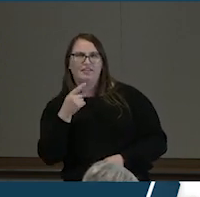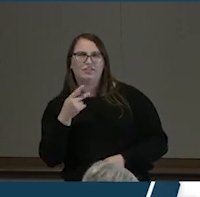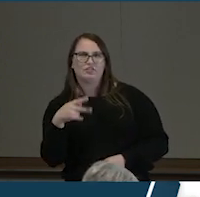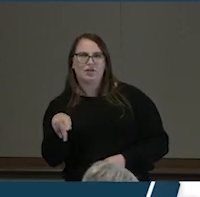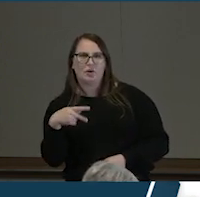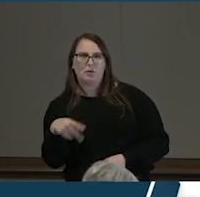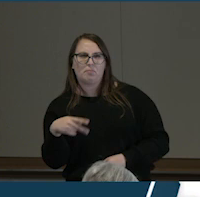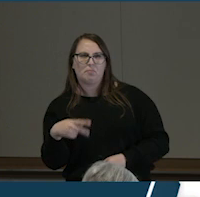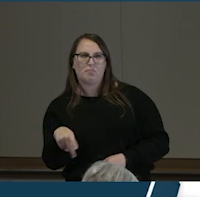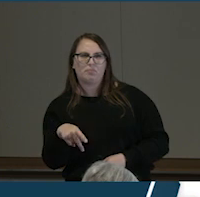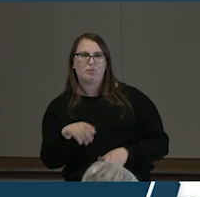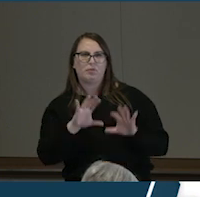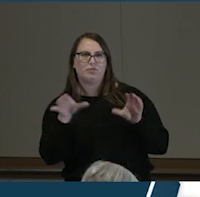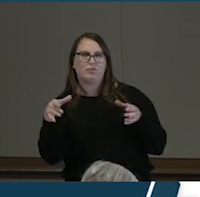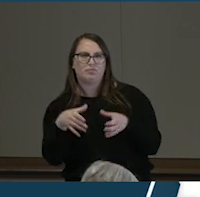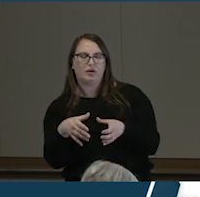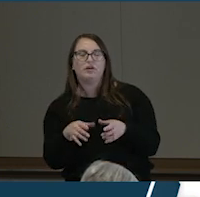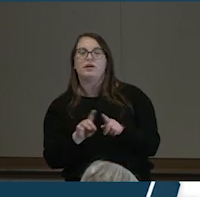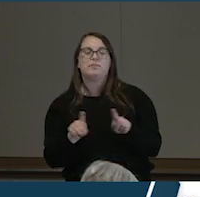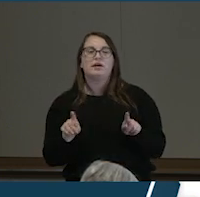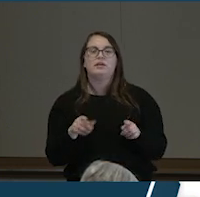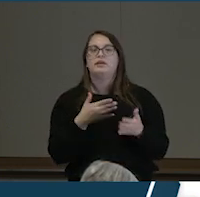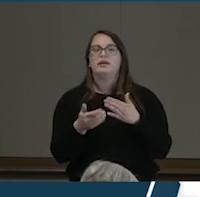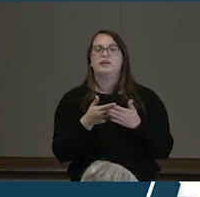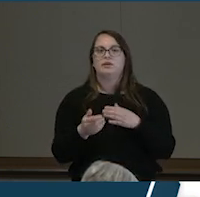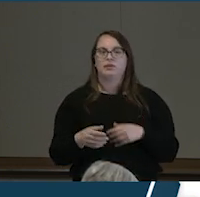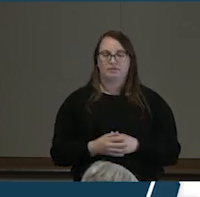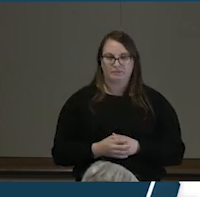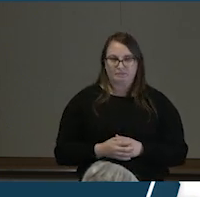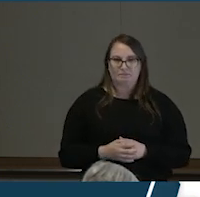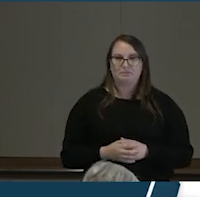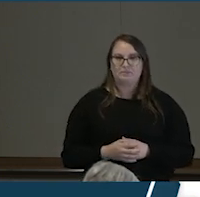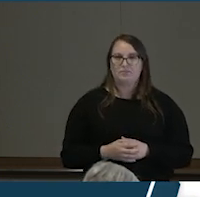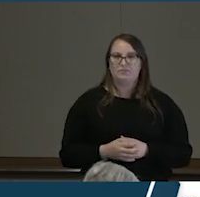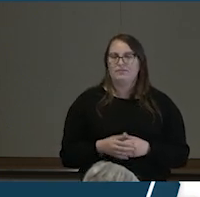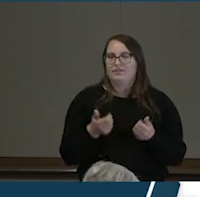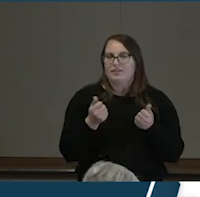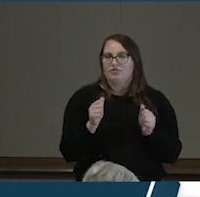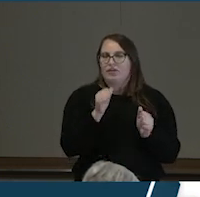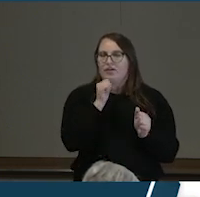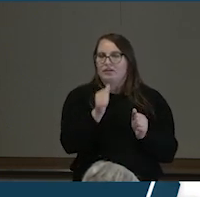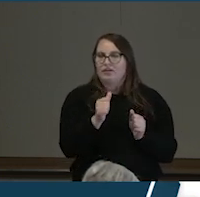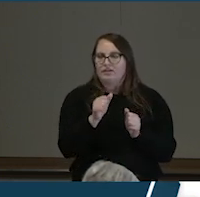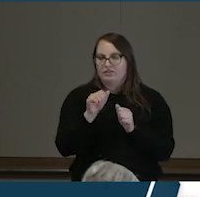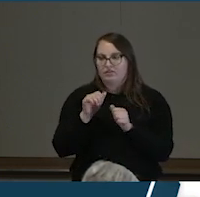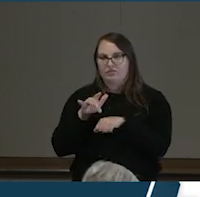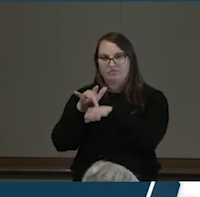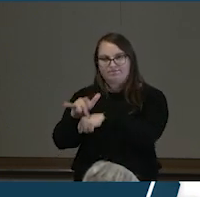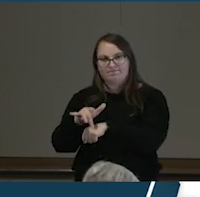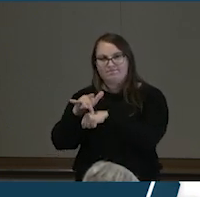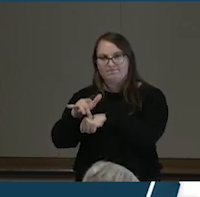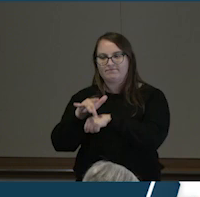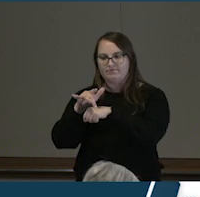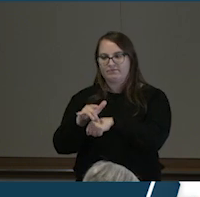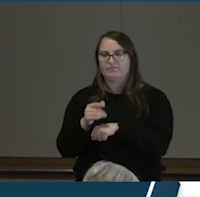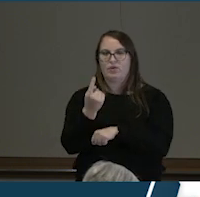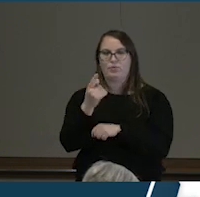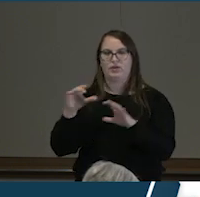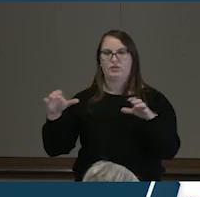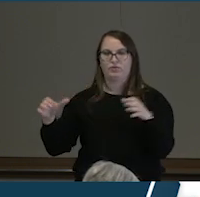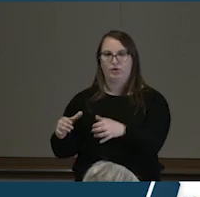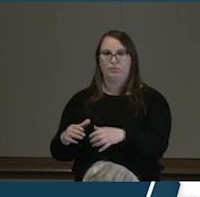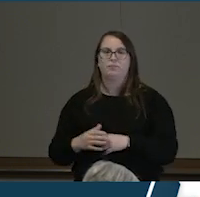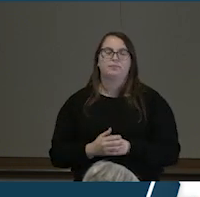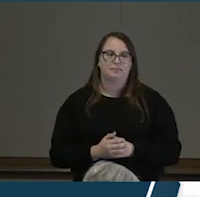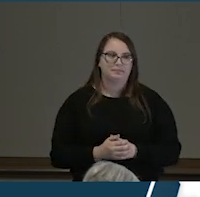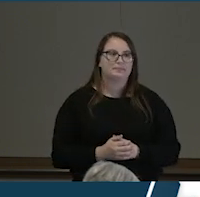of them all. But, you know, just try not to get compartmentalized into a party, but rather just